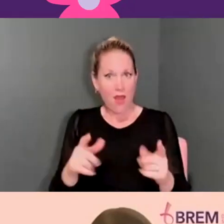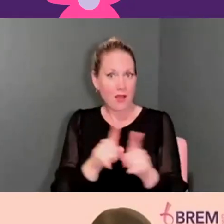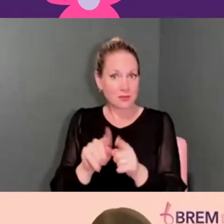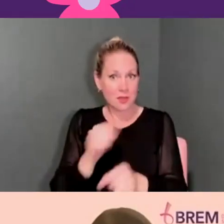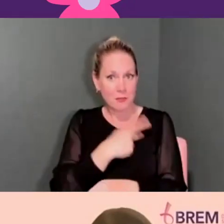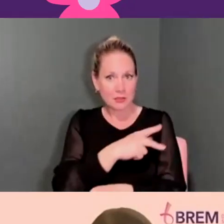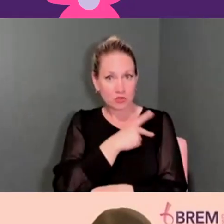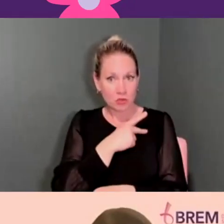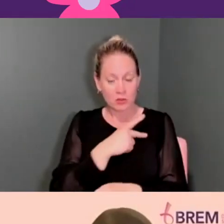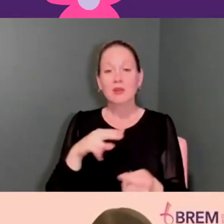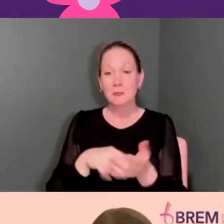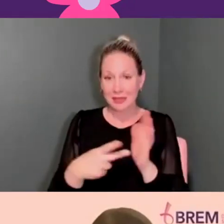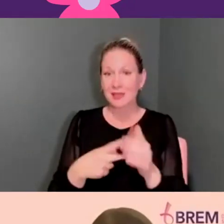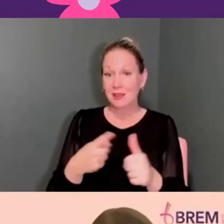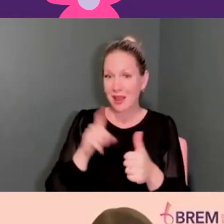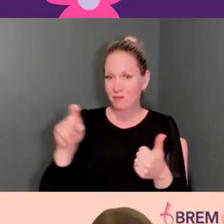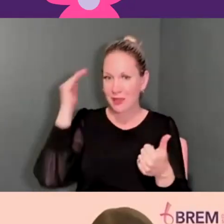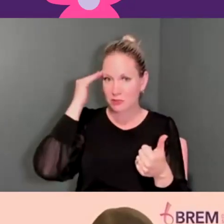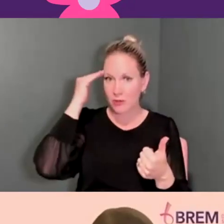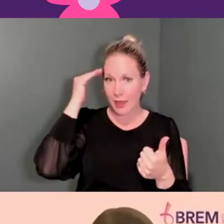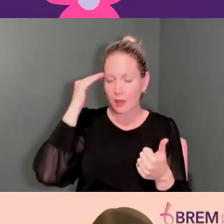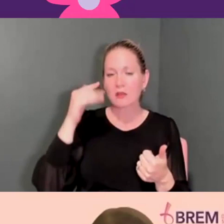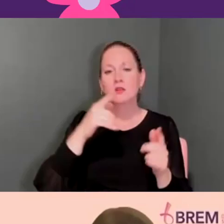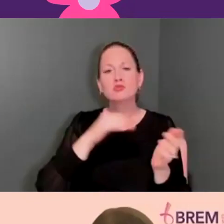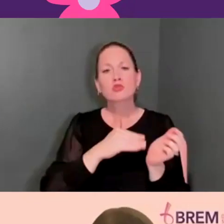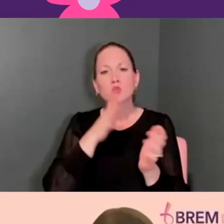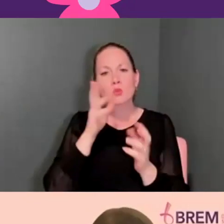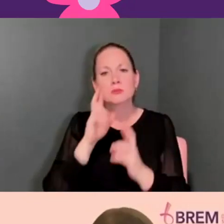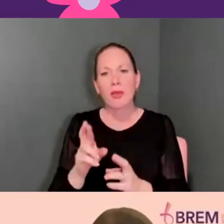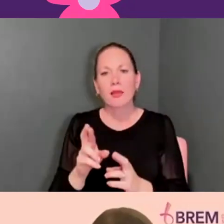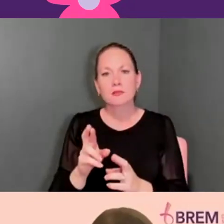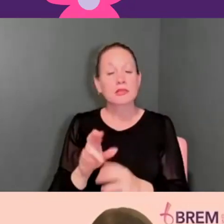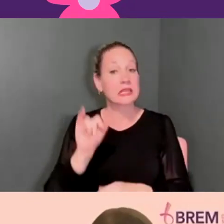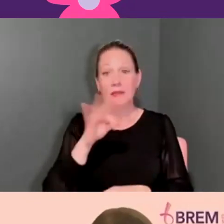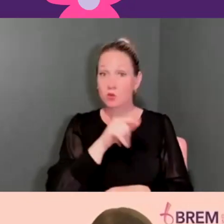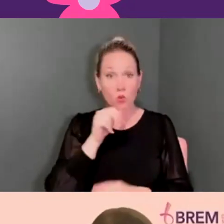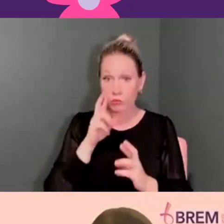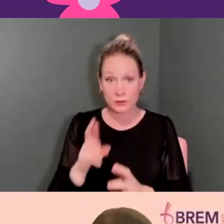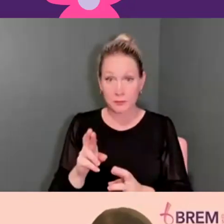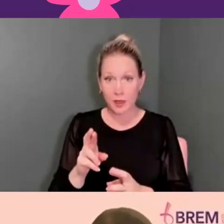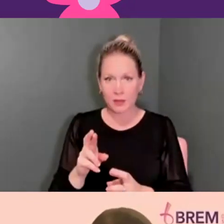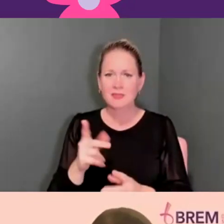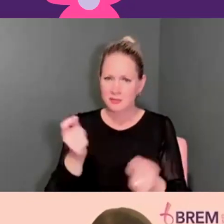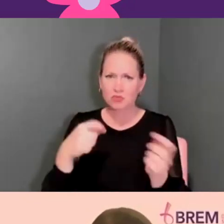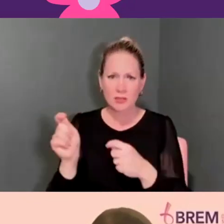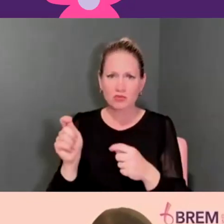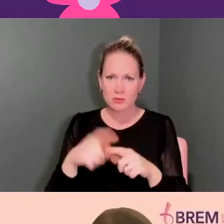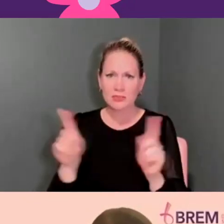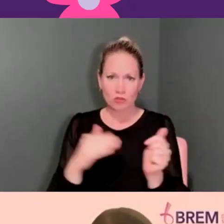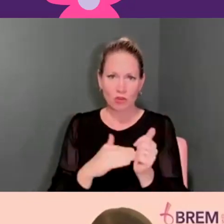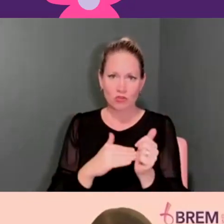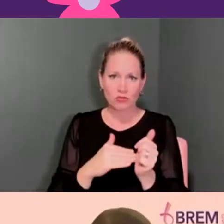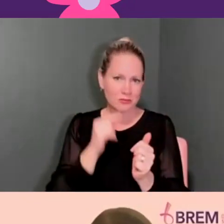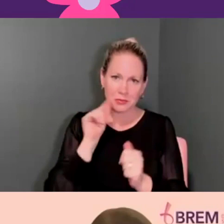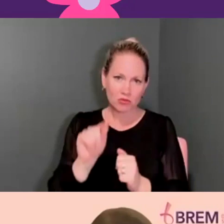be educated, doctors respect that. And if it's a doctor that doesn't, then you have to change. That's not